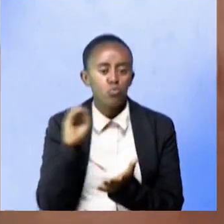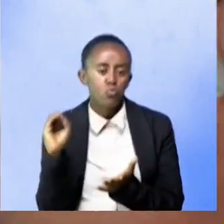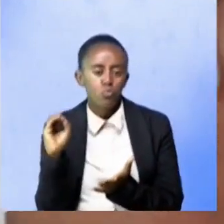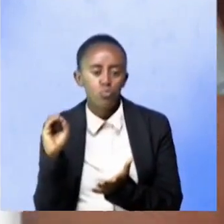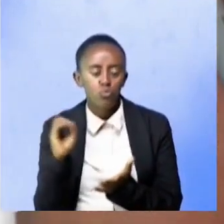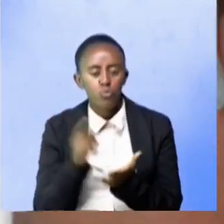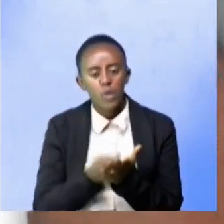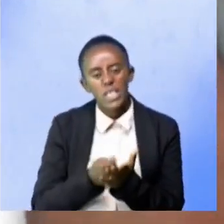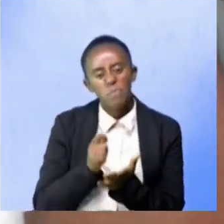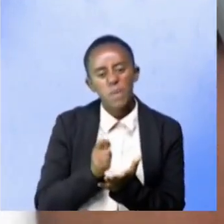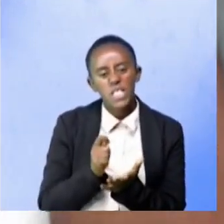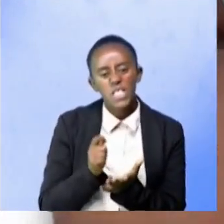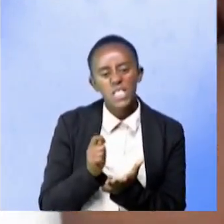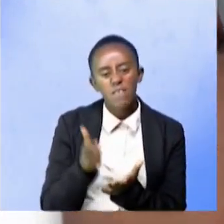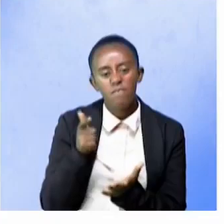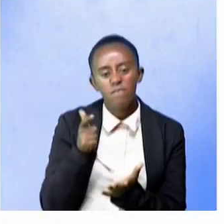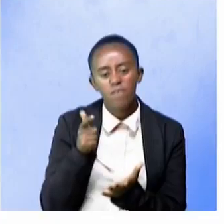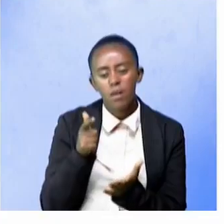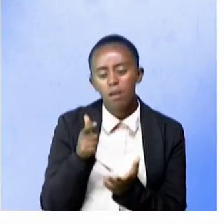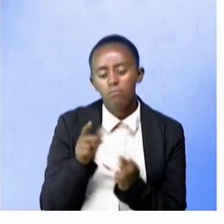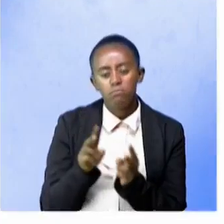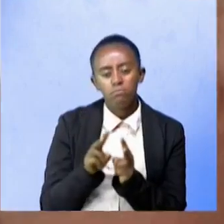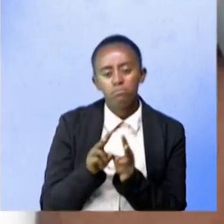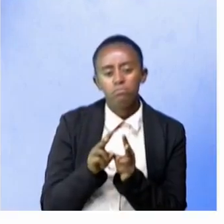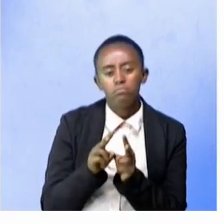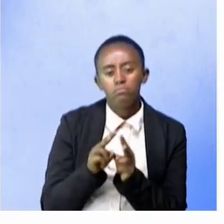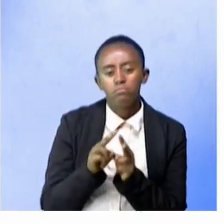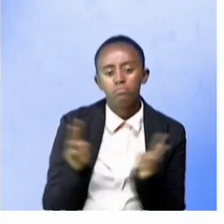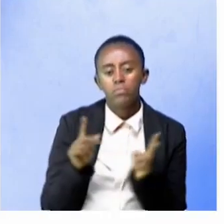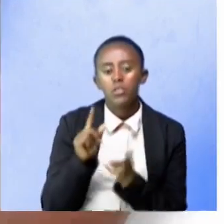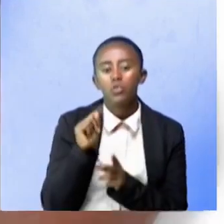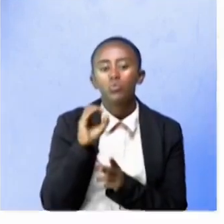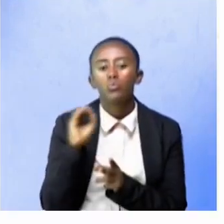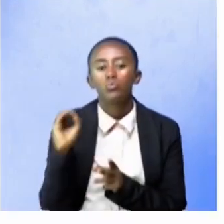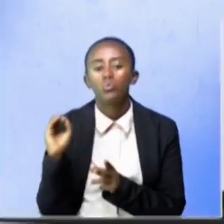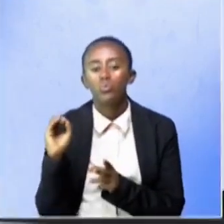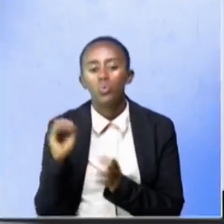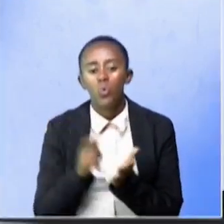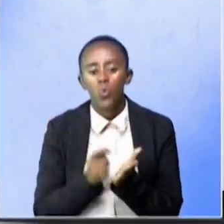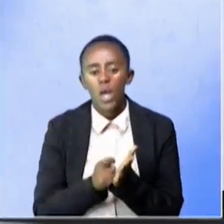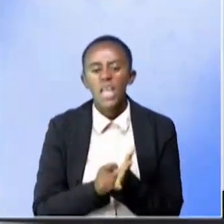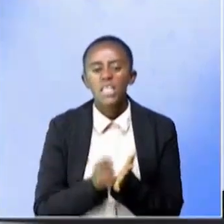or the product is too expensive. Too expensive.